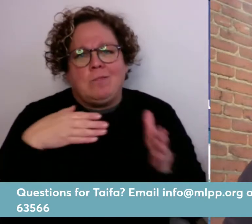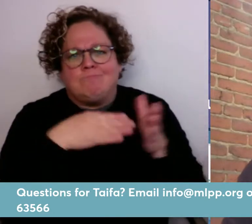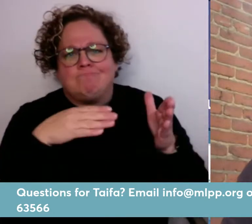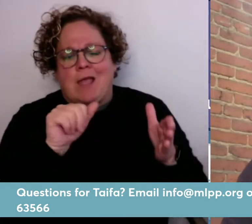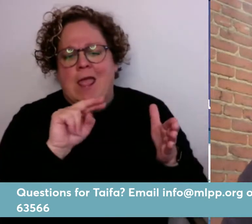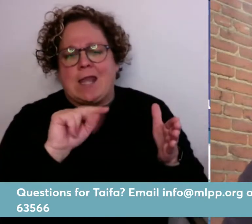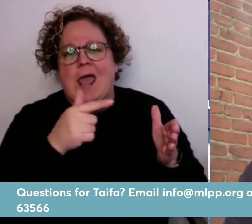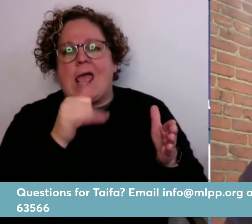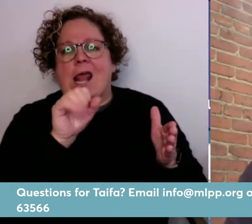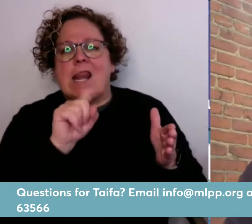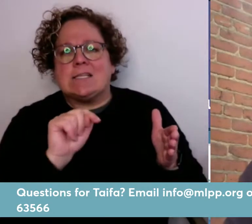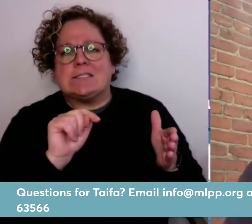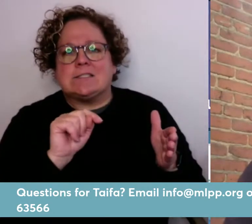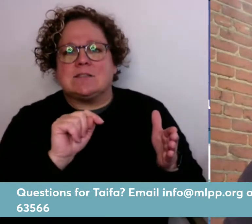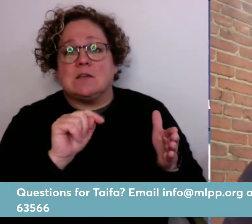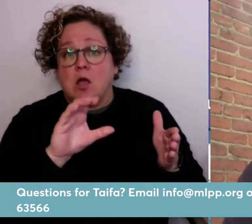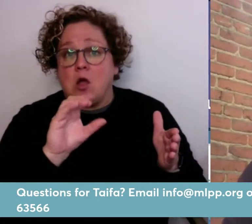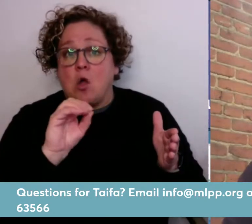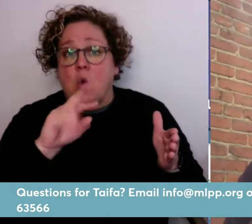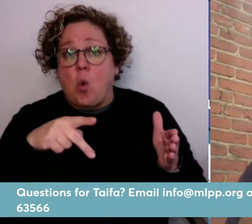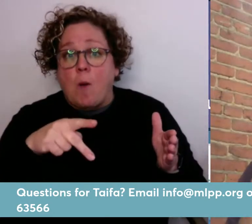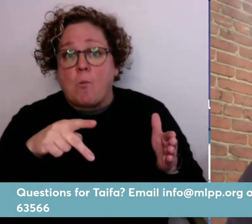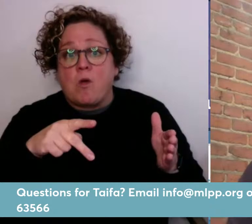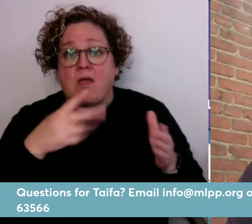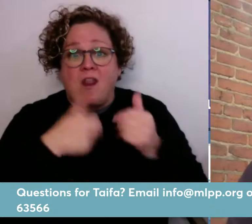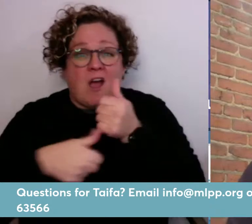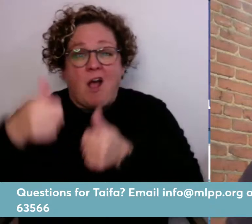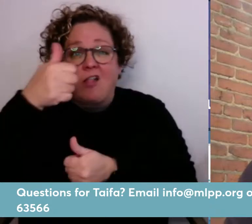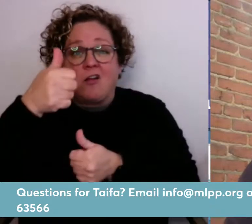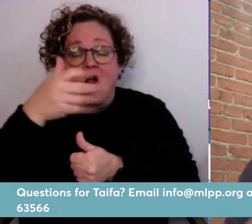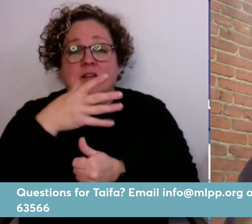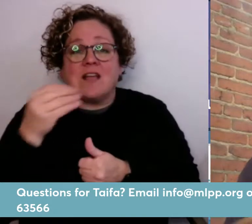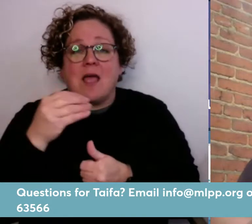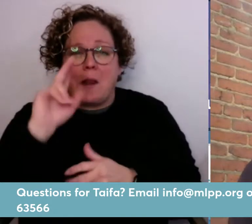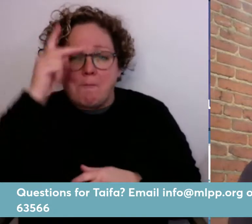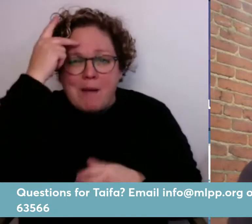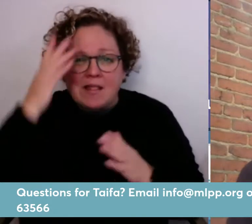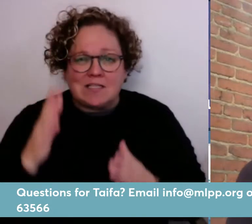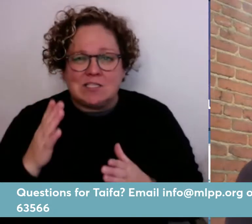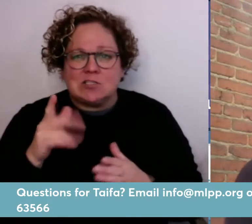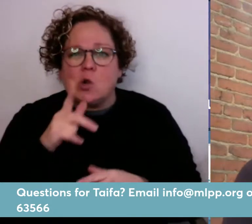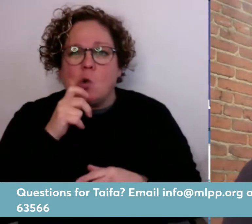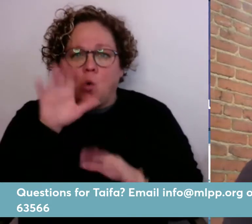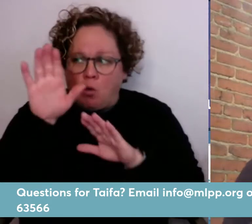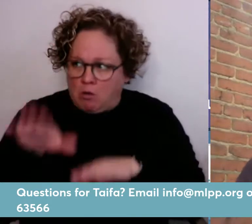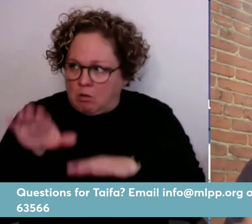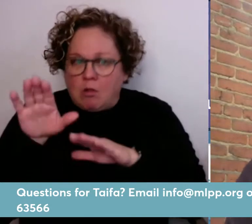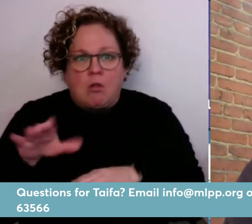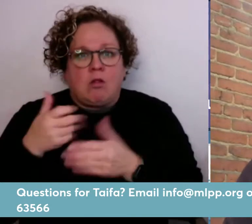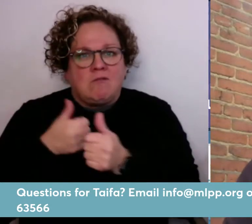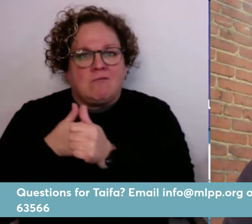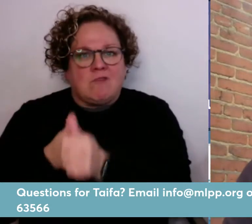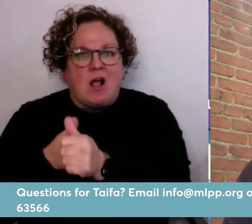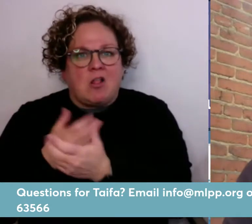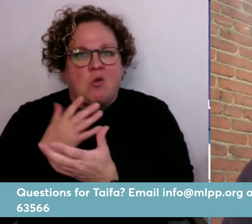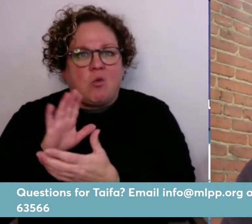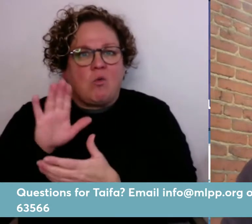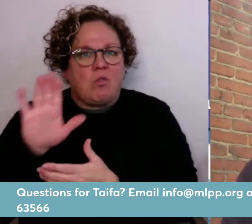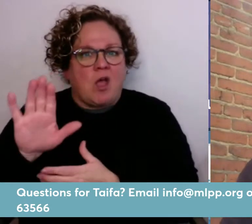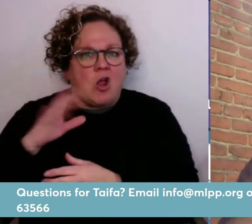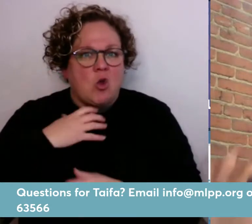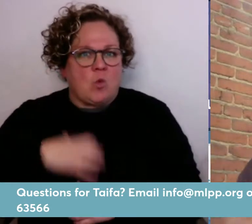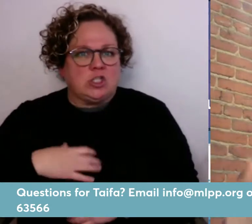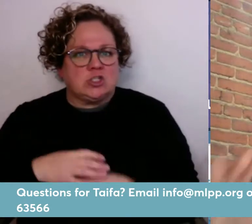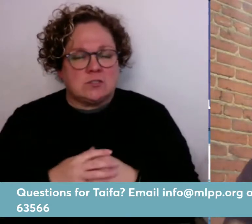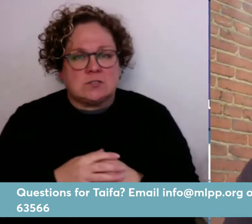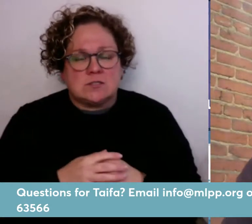justice. It's the corporate oligarchs and the politicians who are beholden to them doing their bidding.